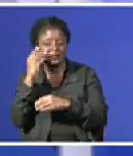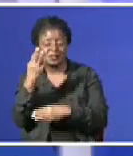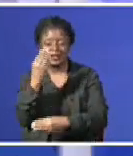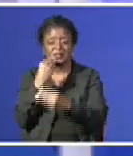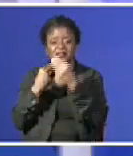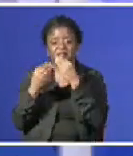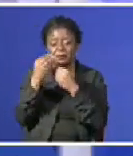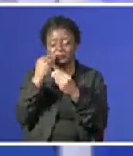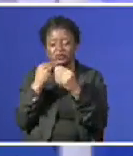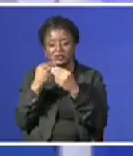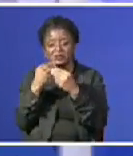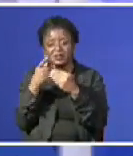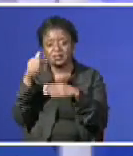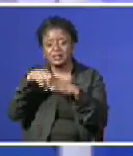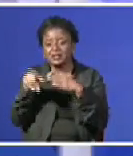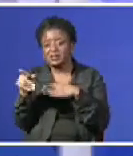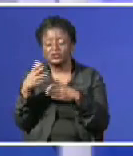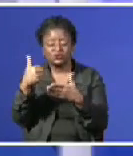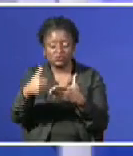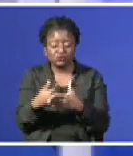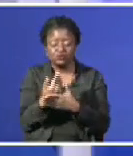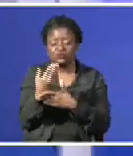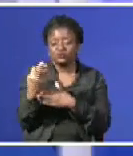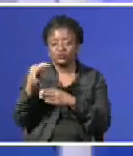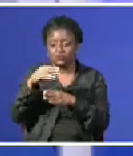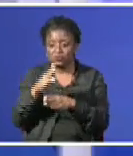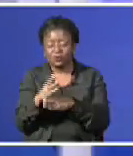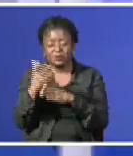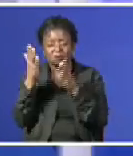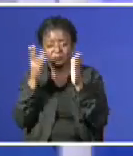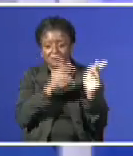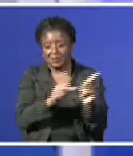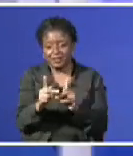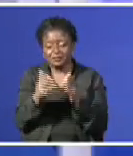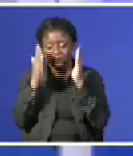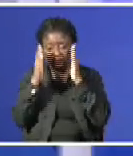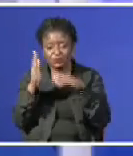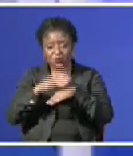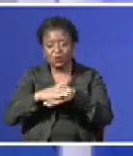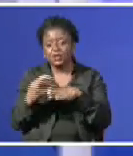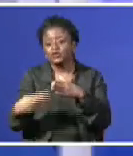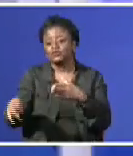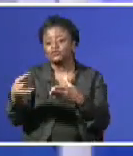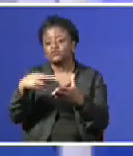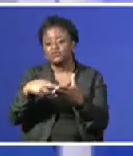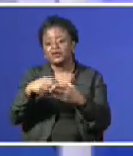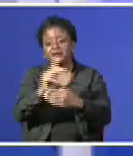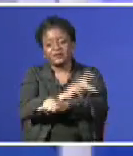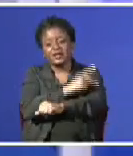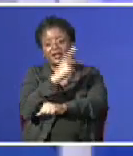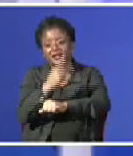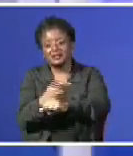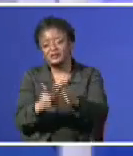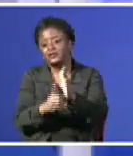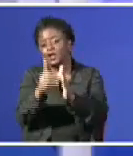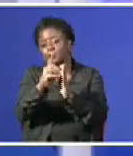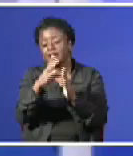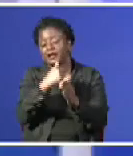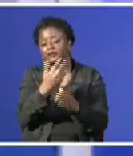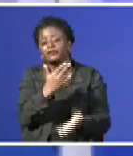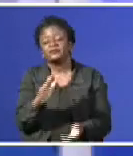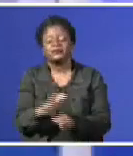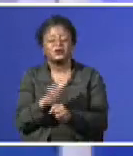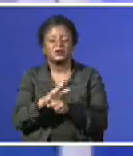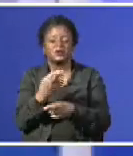Thompson says in his new role, he intends to focus on the revitalization, development, and full recovery of Grand Bahama and the Family